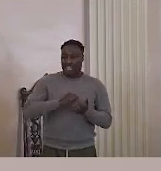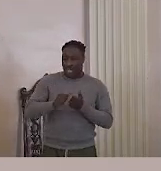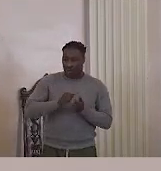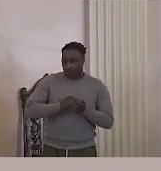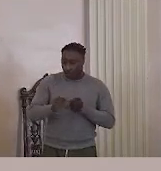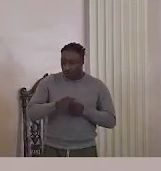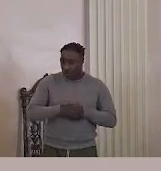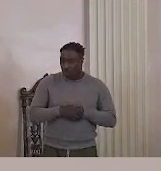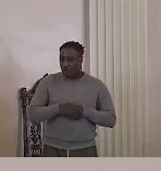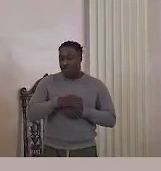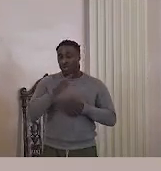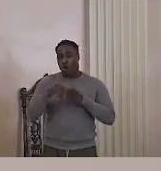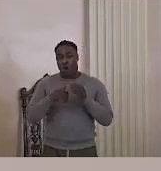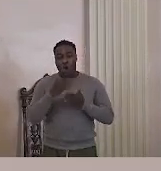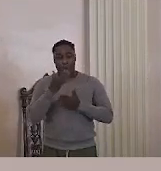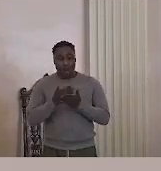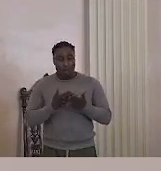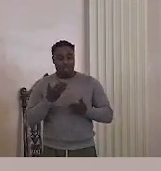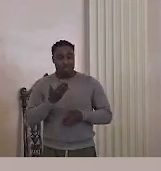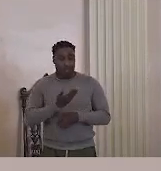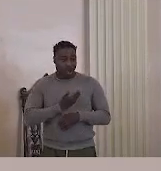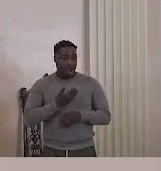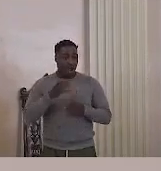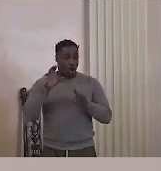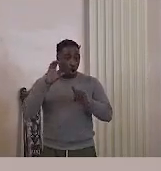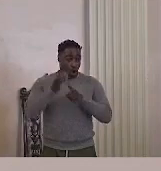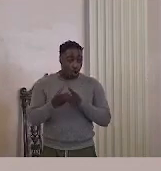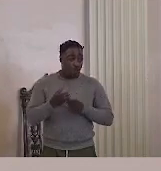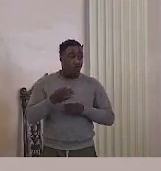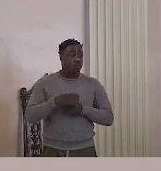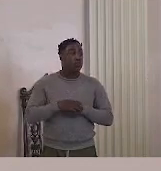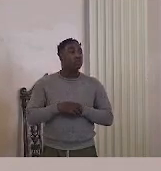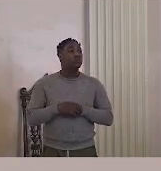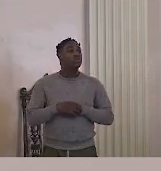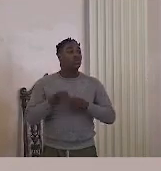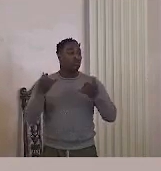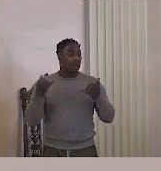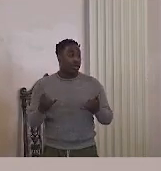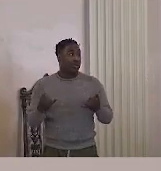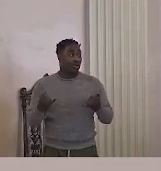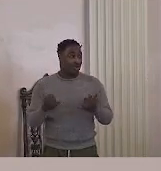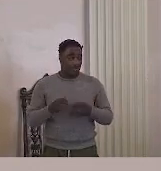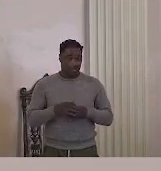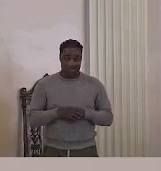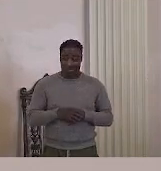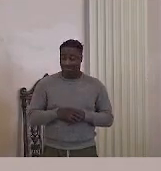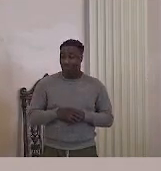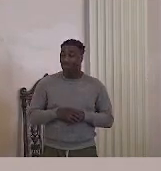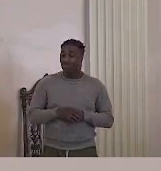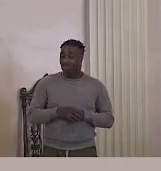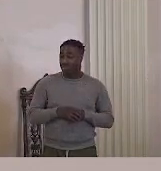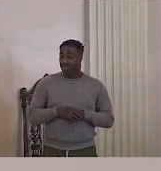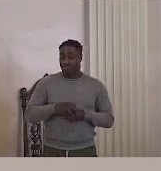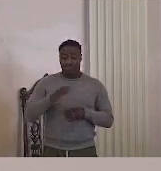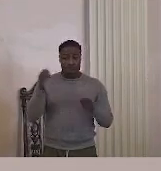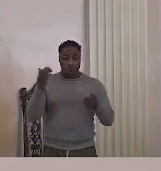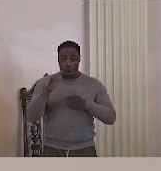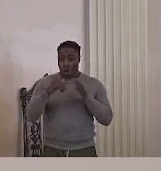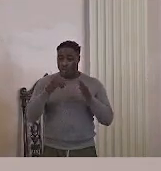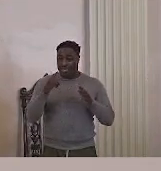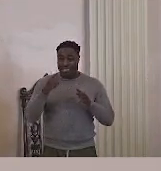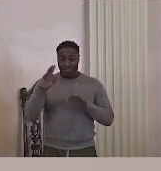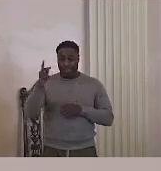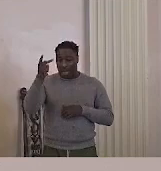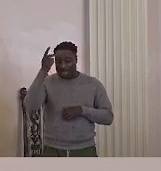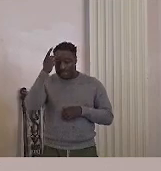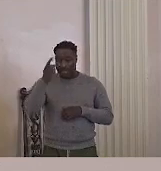all parts of our culture at present, our body impolitic,